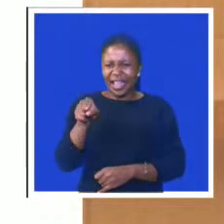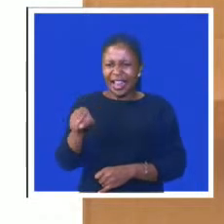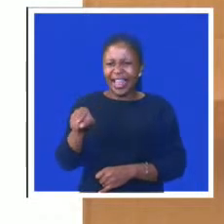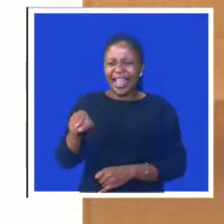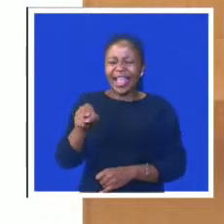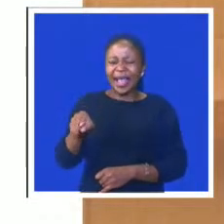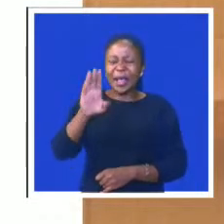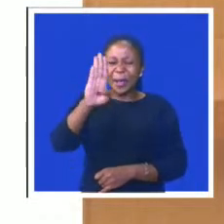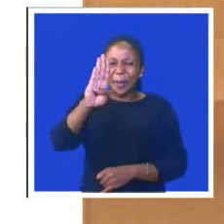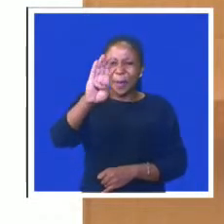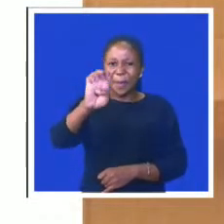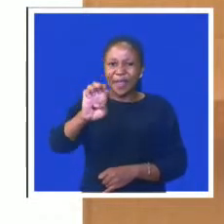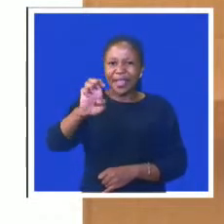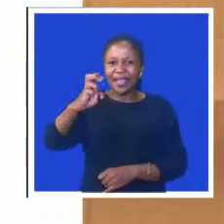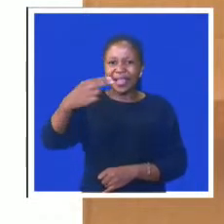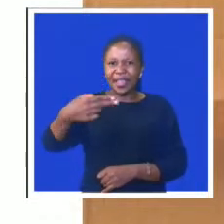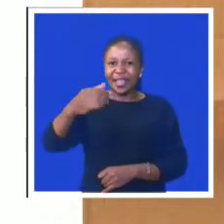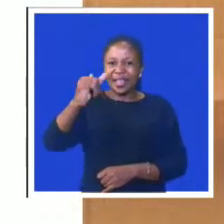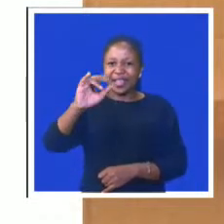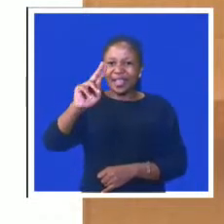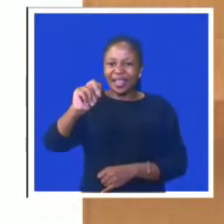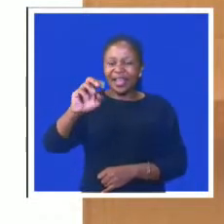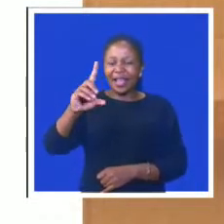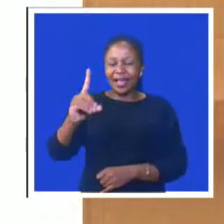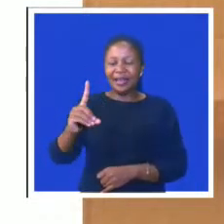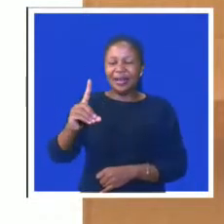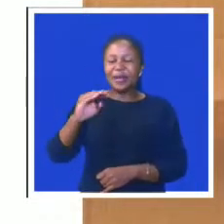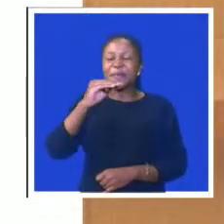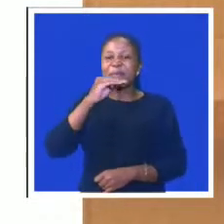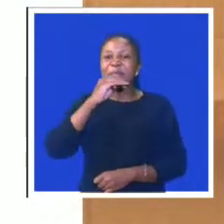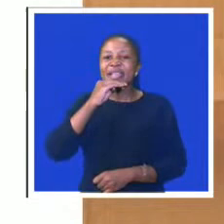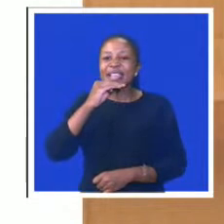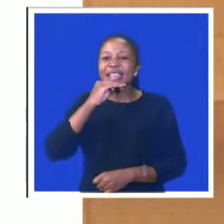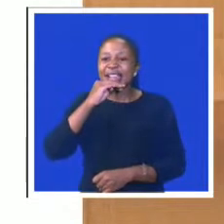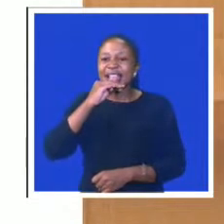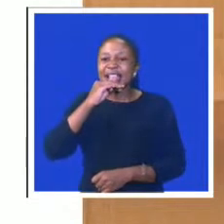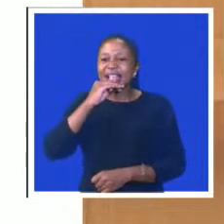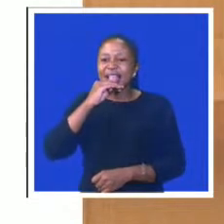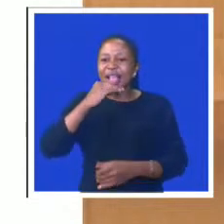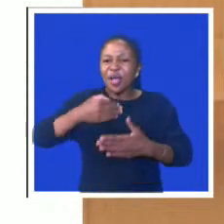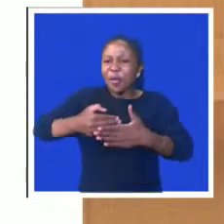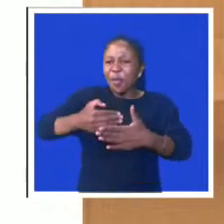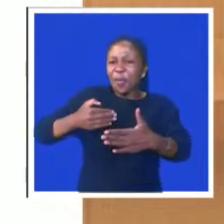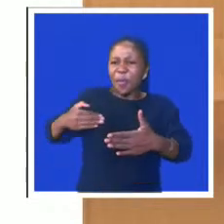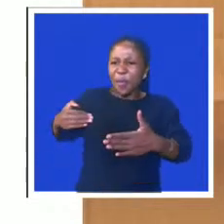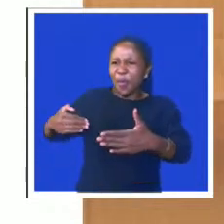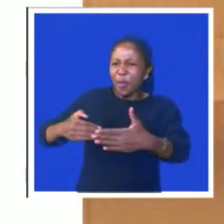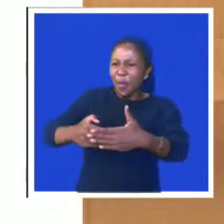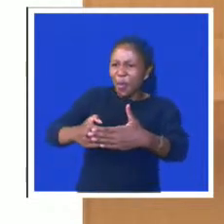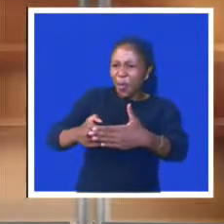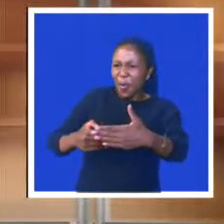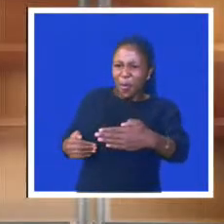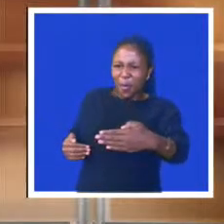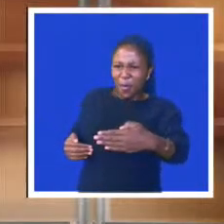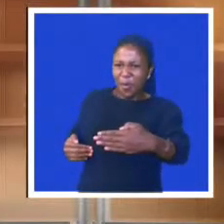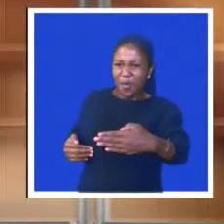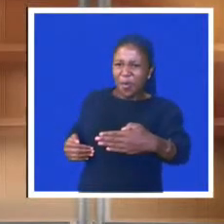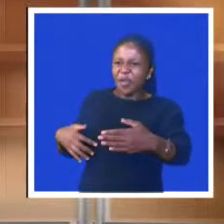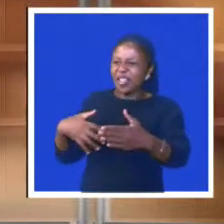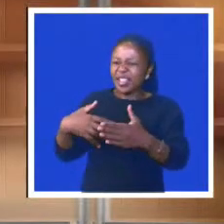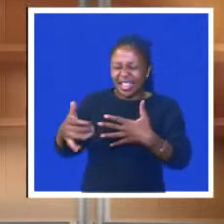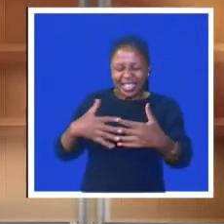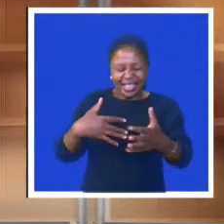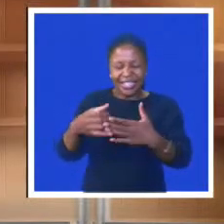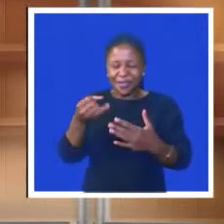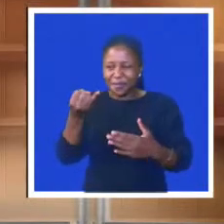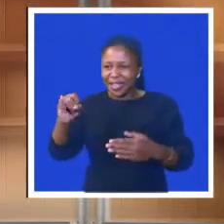behind means the back of something. Alright, dear learner, I hope you